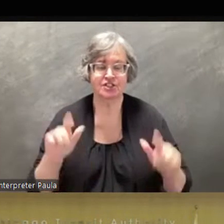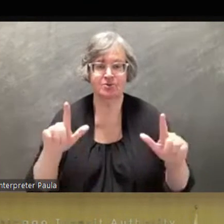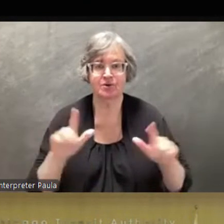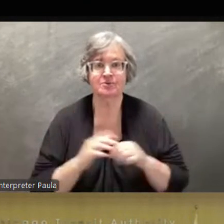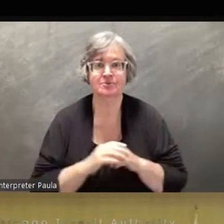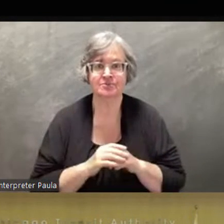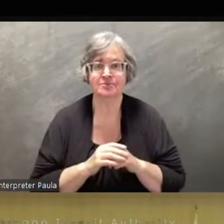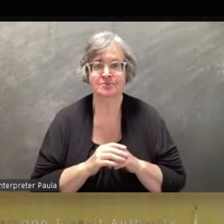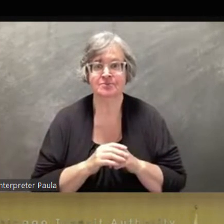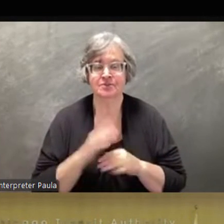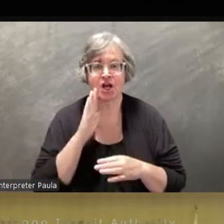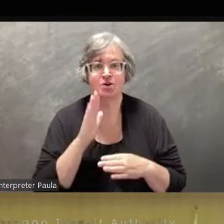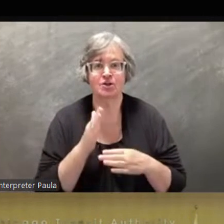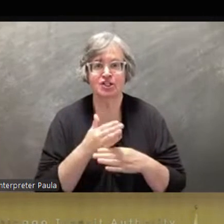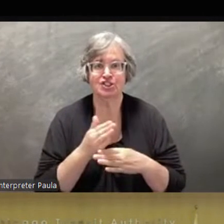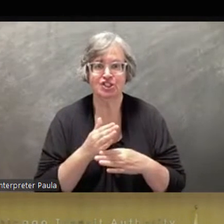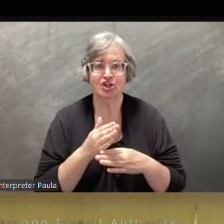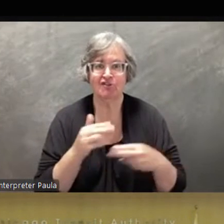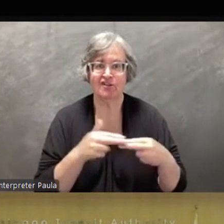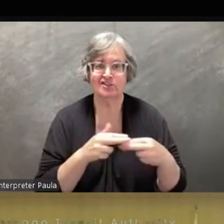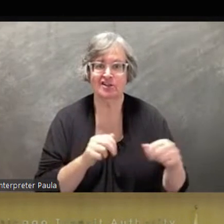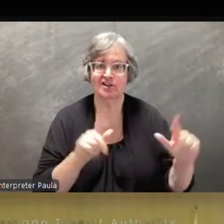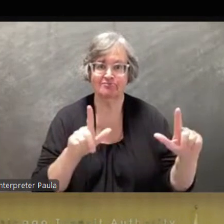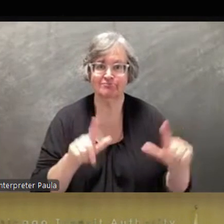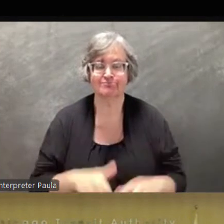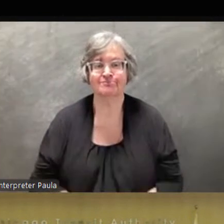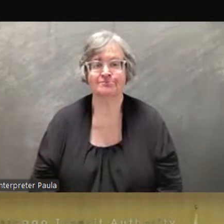and share it.